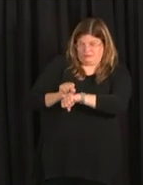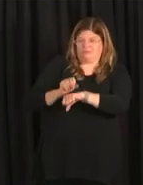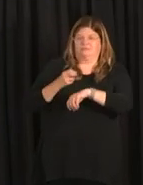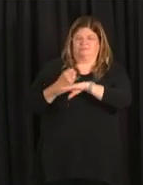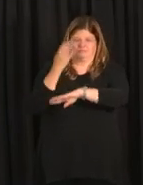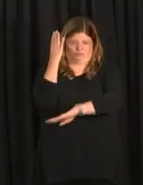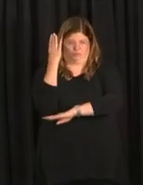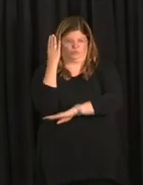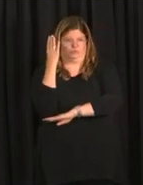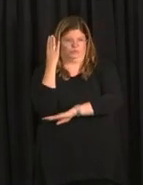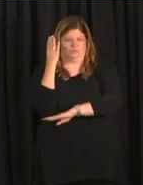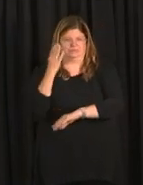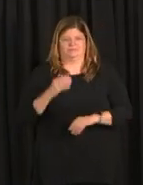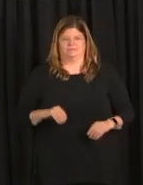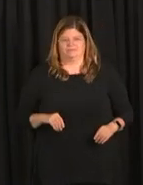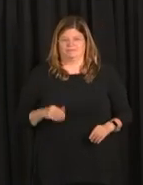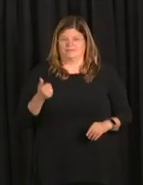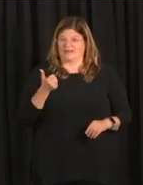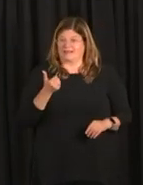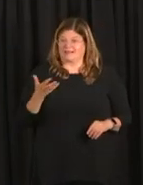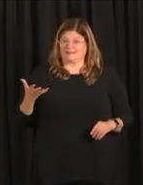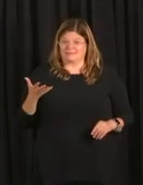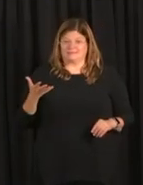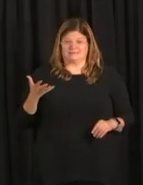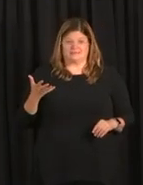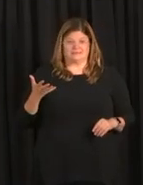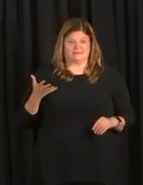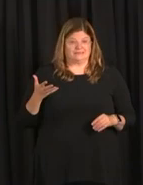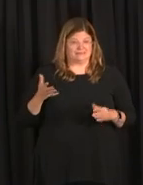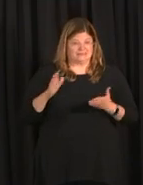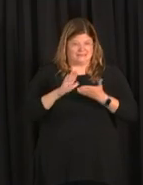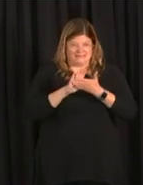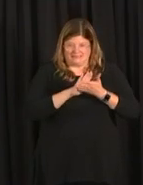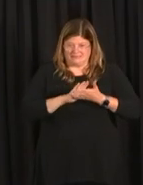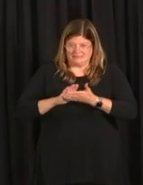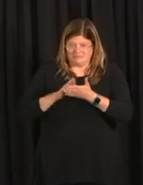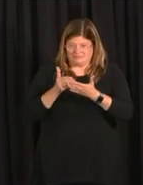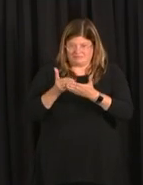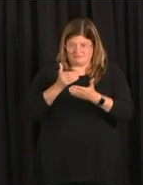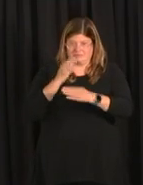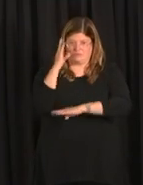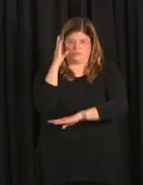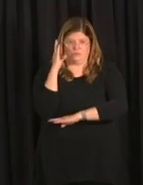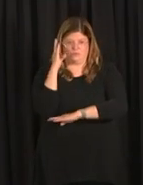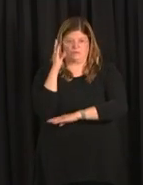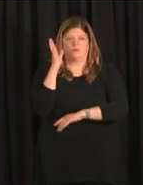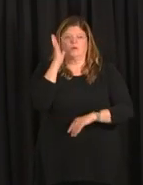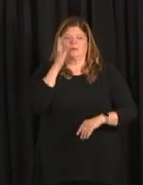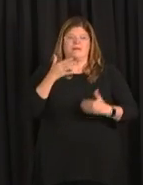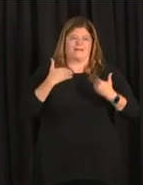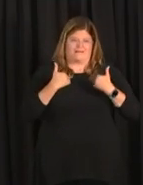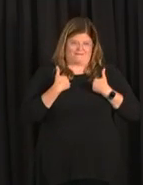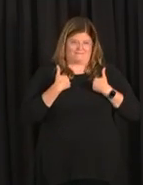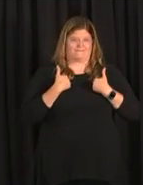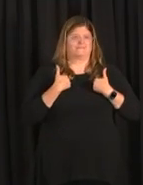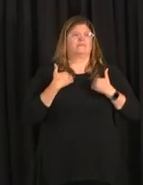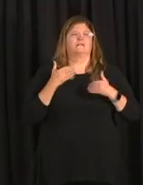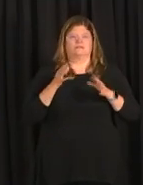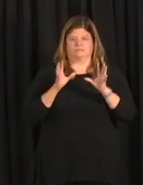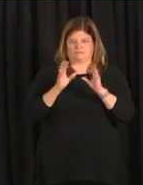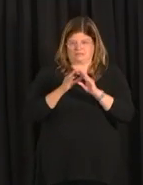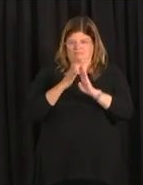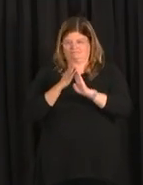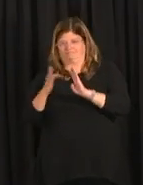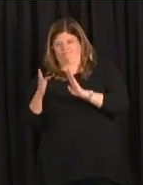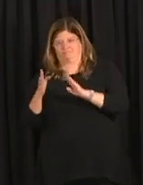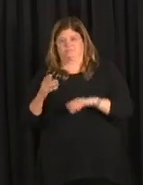that work done, which is why we are going to start the Committee of the Whole and Legislative meeting at noon. There are some bills being marked up in the